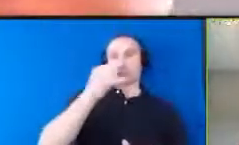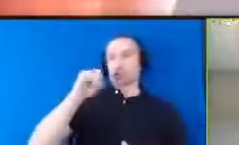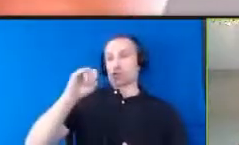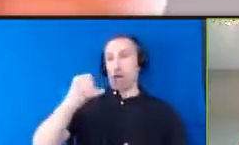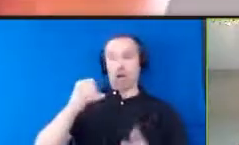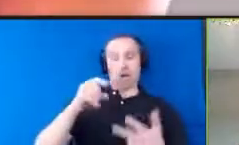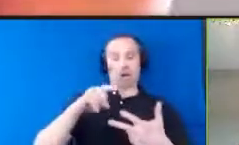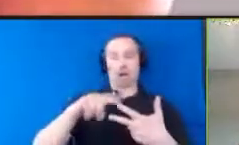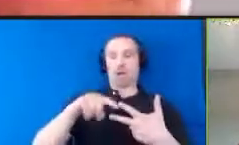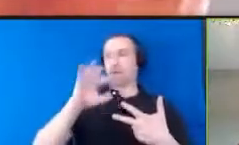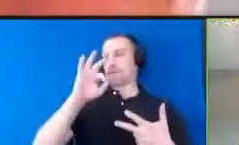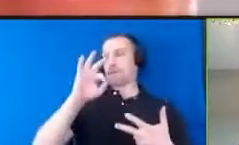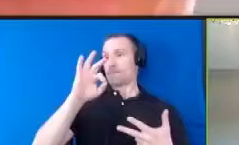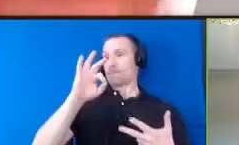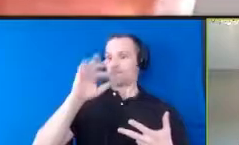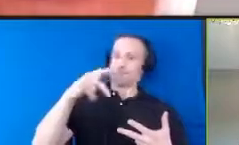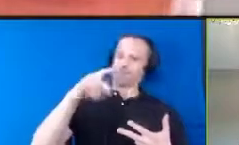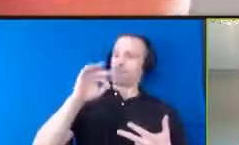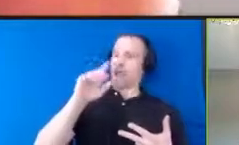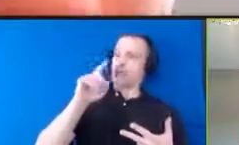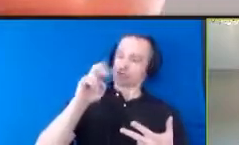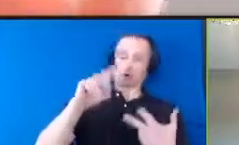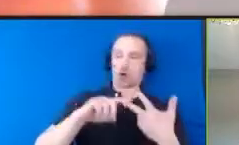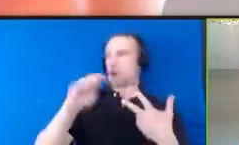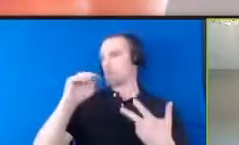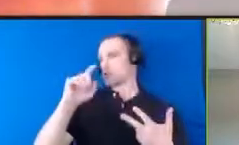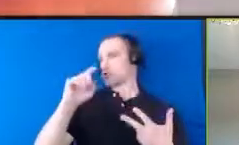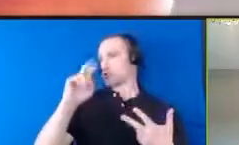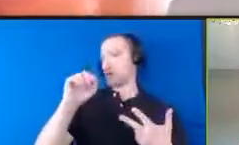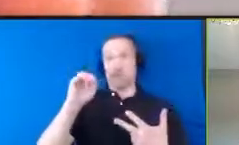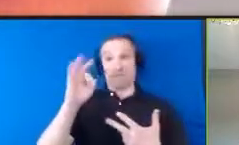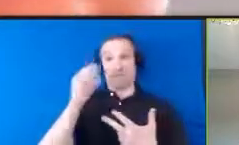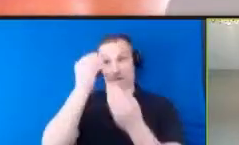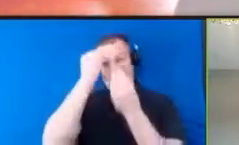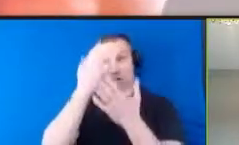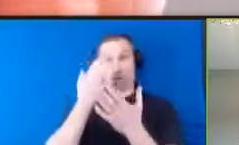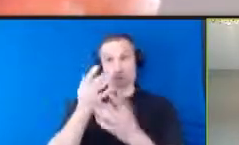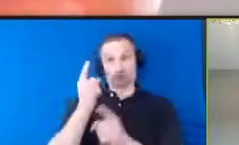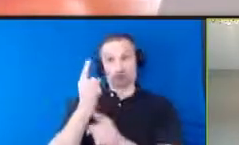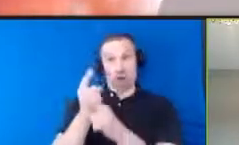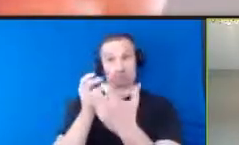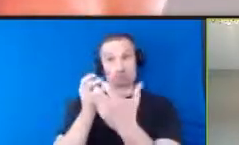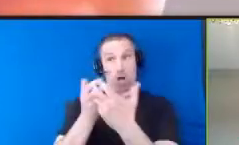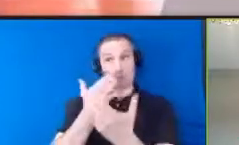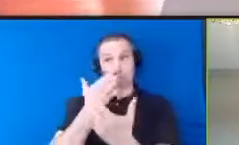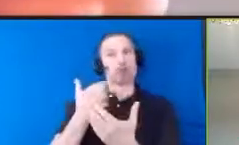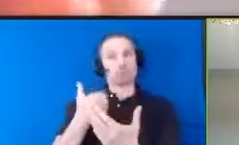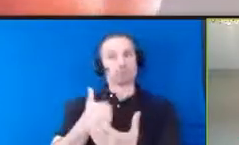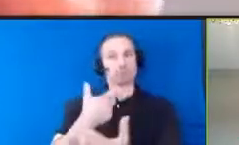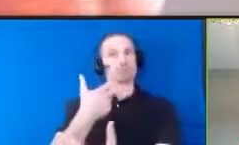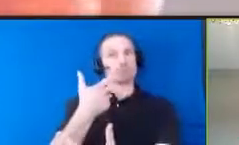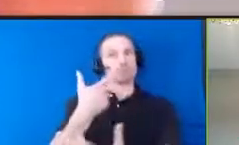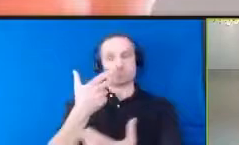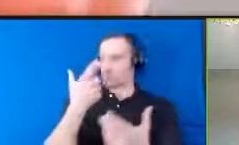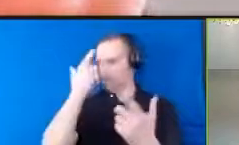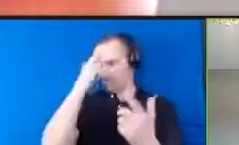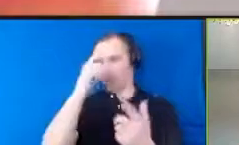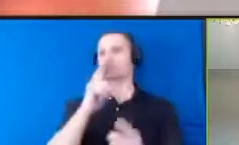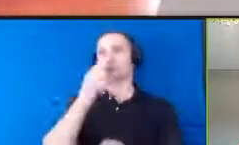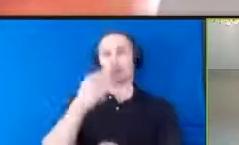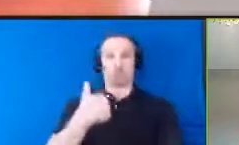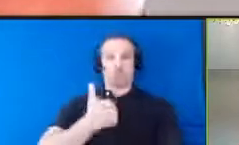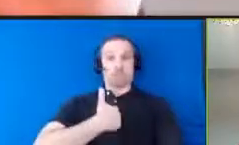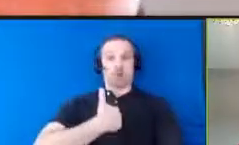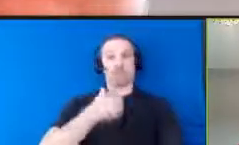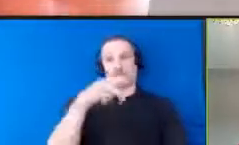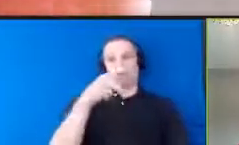Pfizer, or Moderna? If the data looks good, absolutely. I was vaccinated with Pfizer because that's what Henry Ford had at the